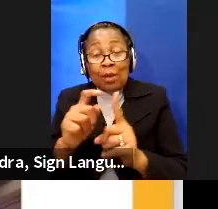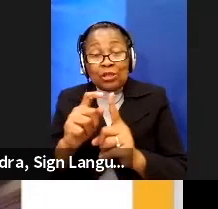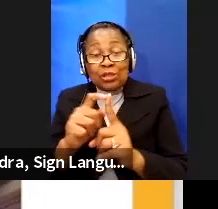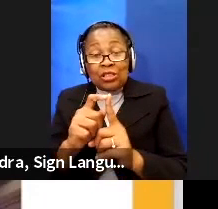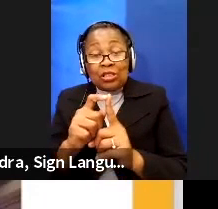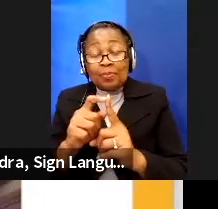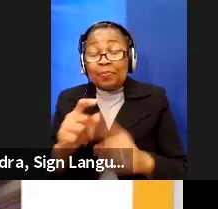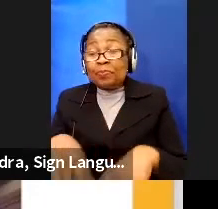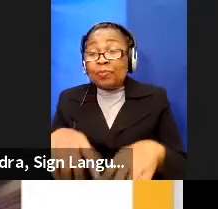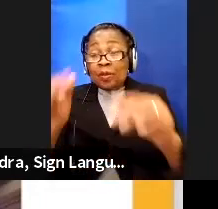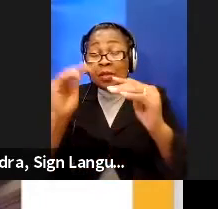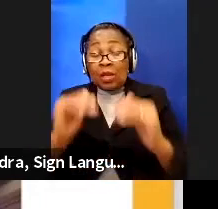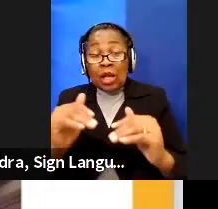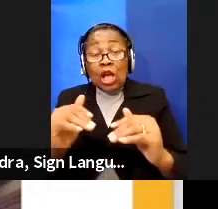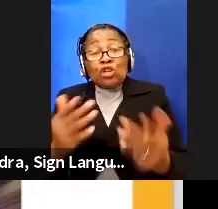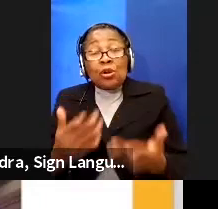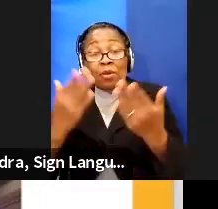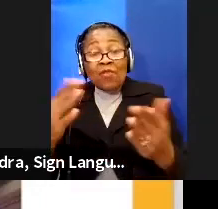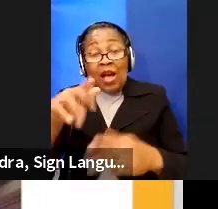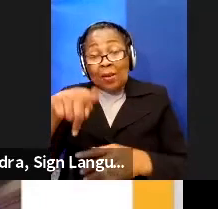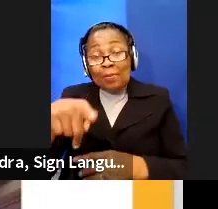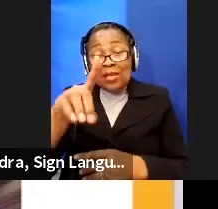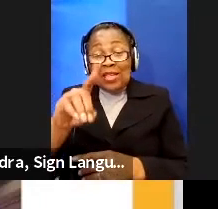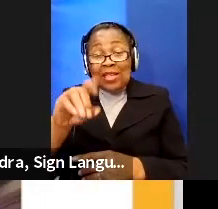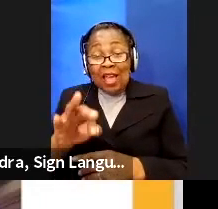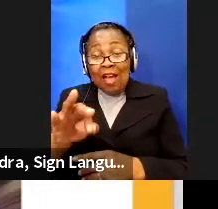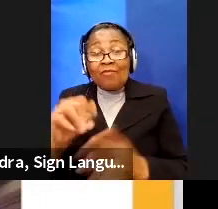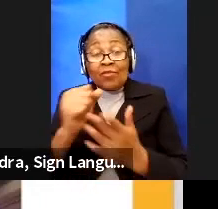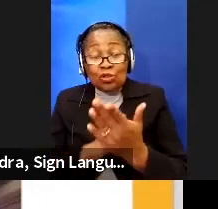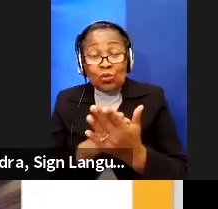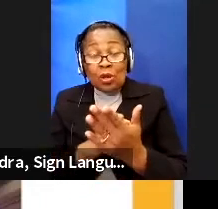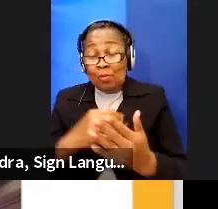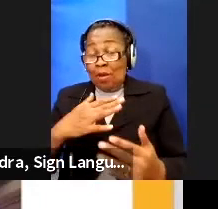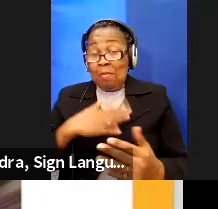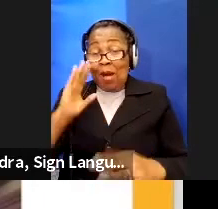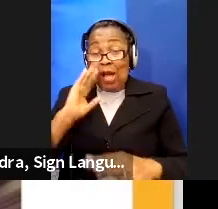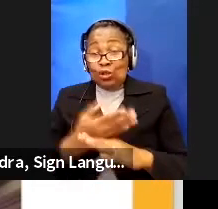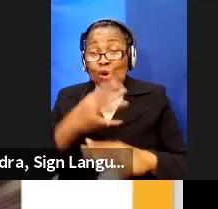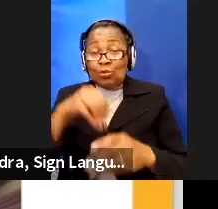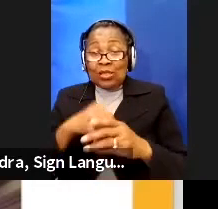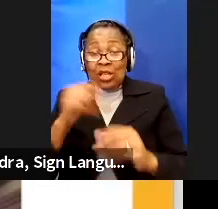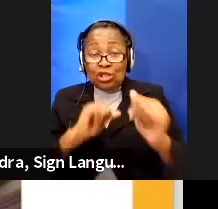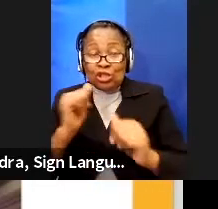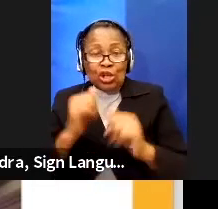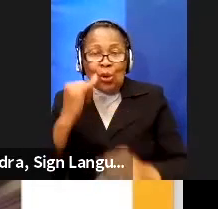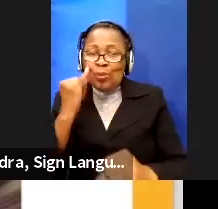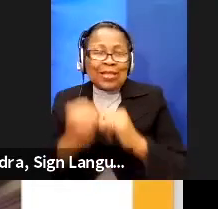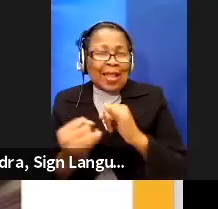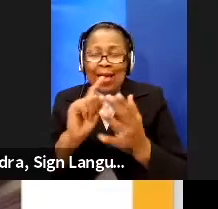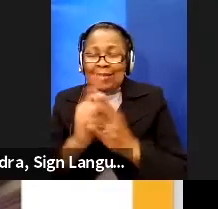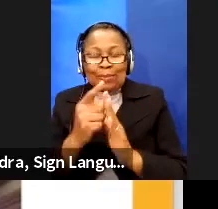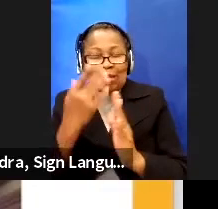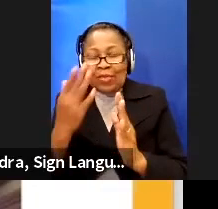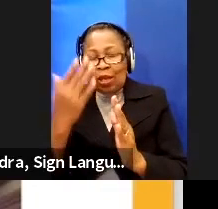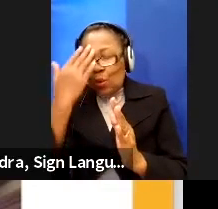script. So when my daughter was in a show and it was kind of a last minute thing, or maybe I didn't know if I